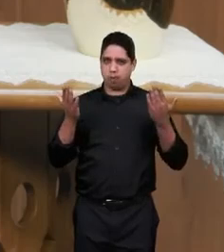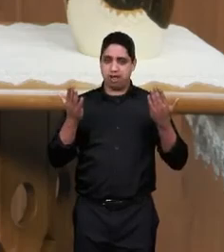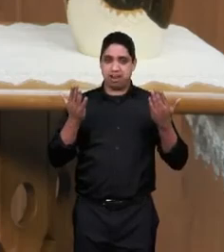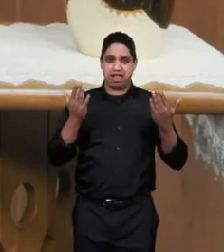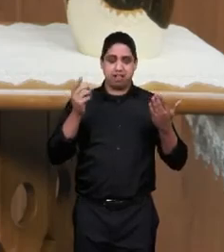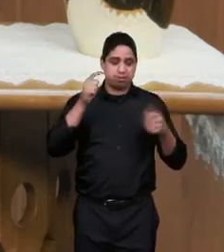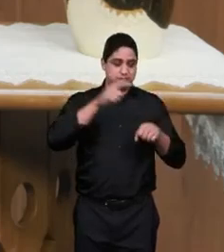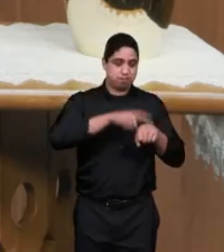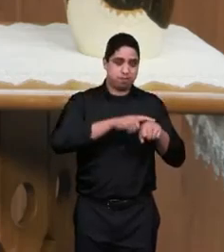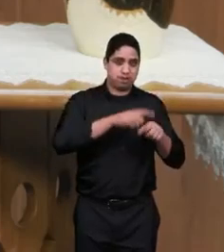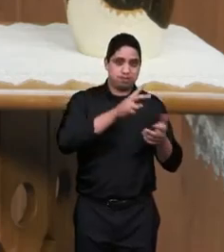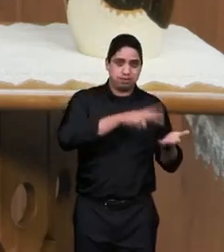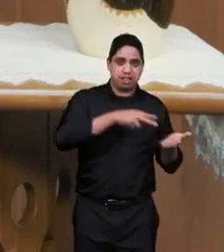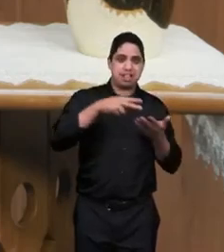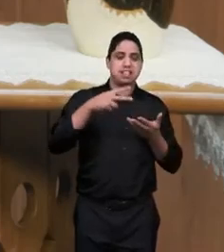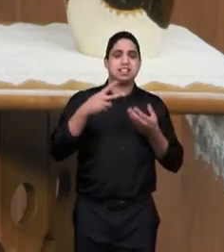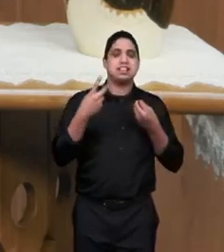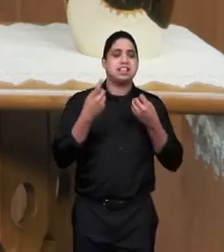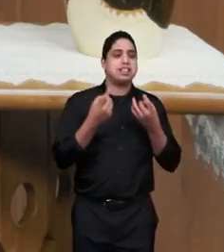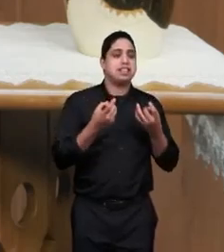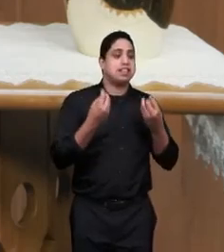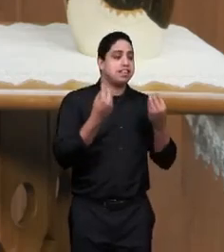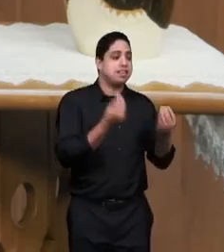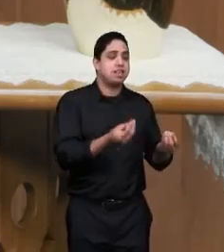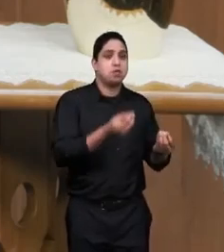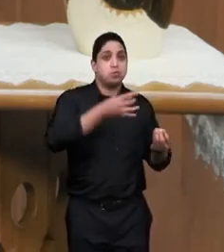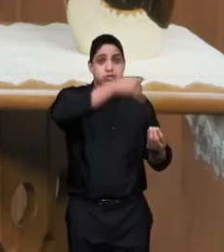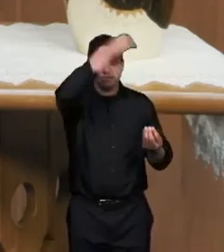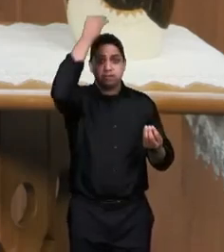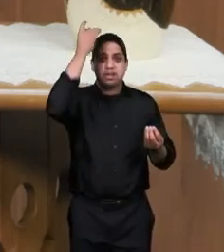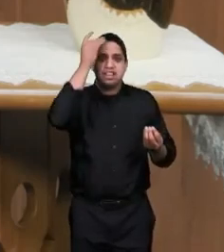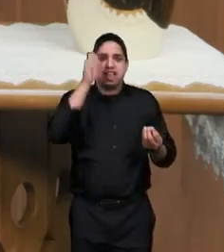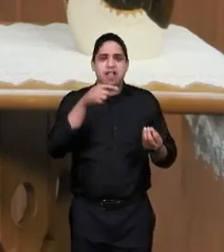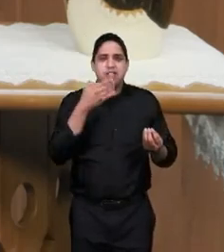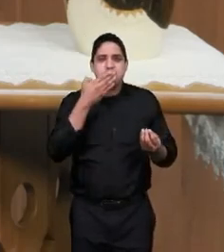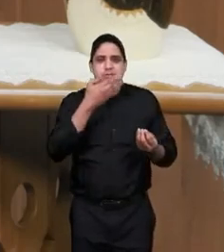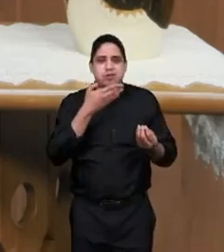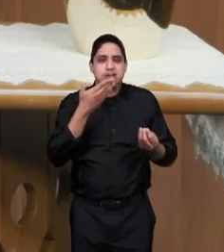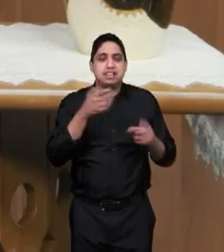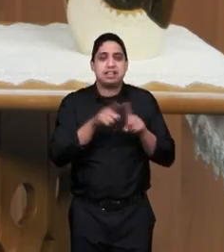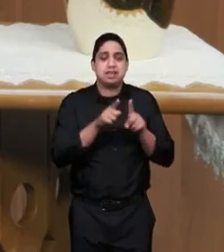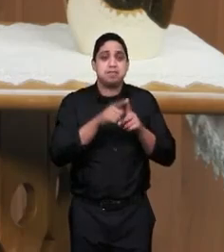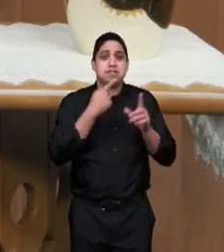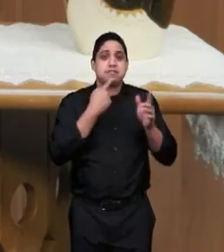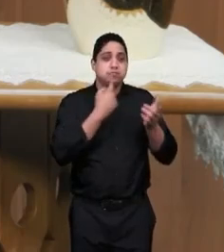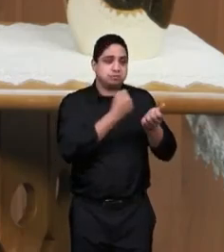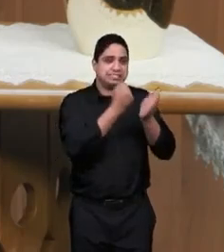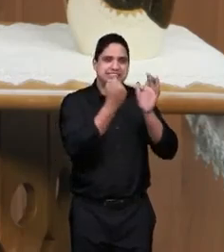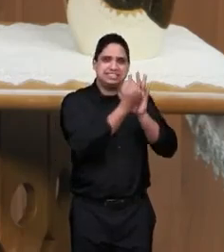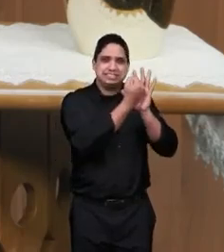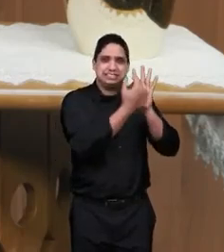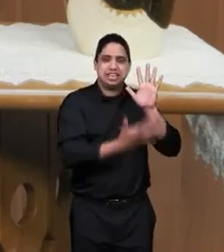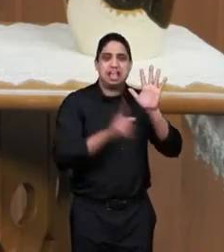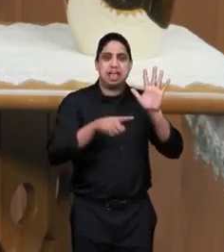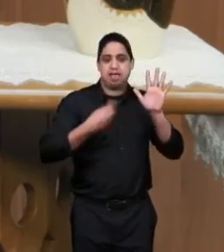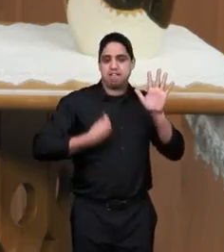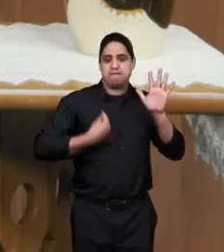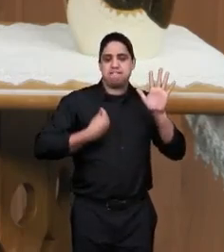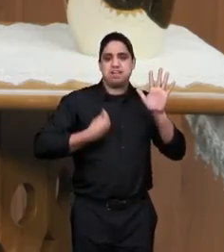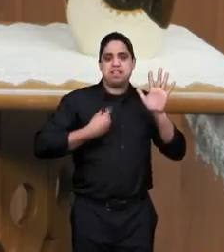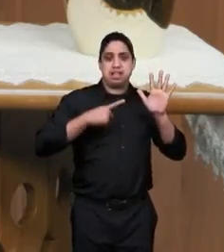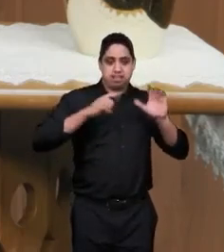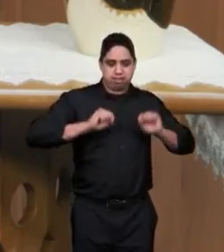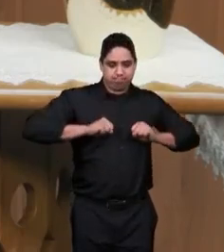his resurrection, we see the sweetness of the Holy Spirit in his blood that is life, and it has fed this body